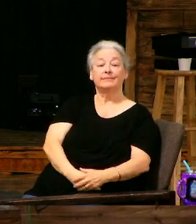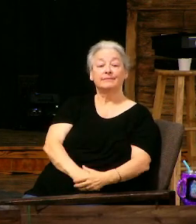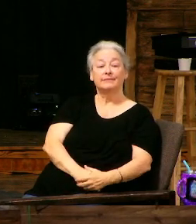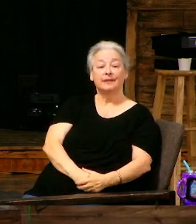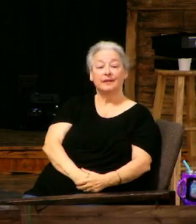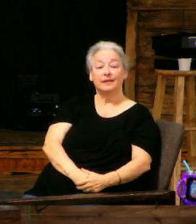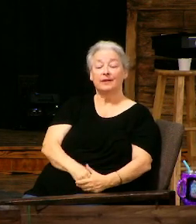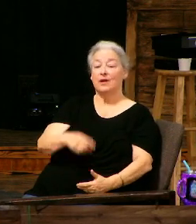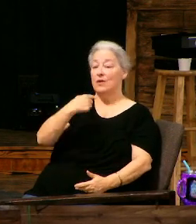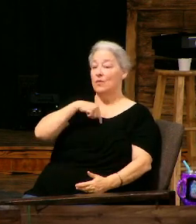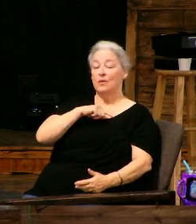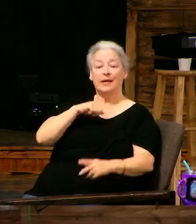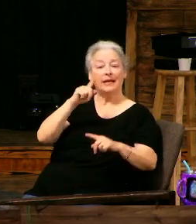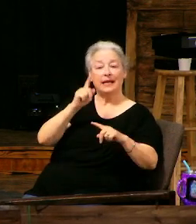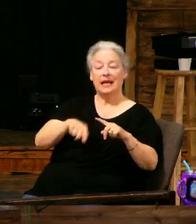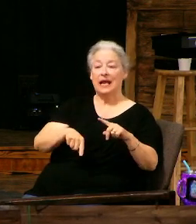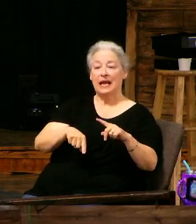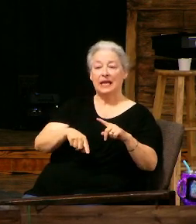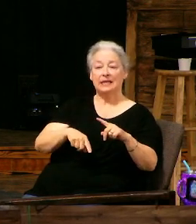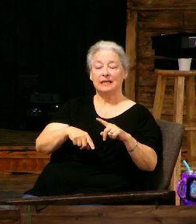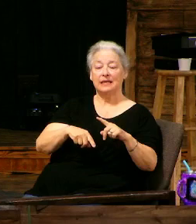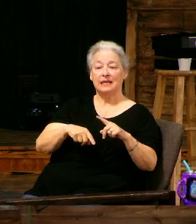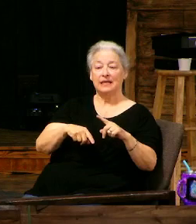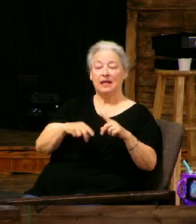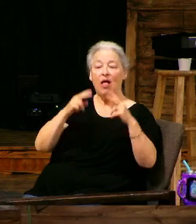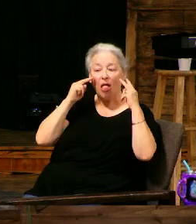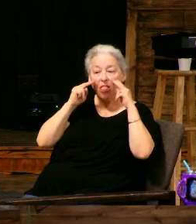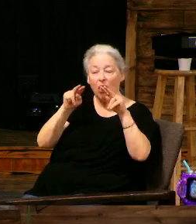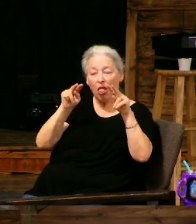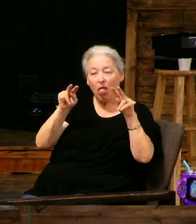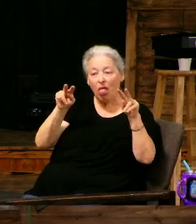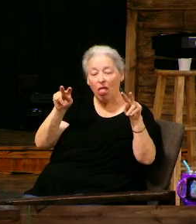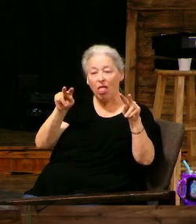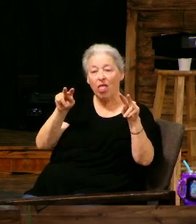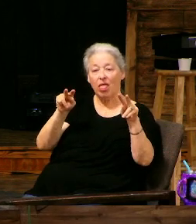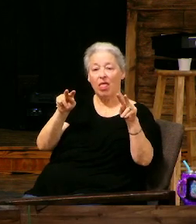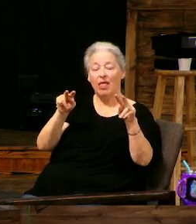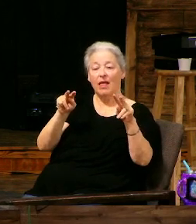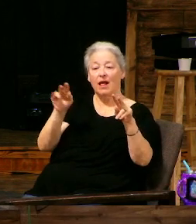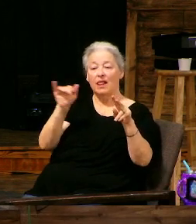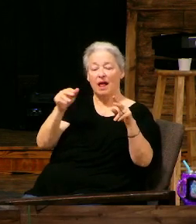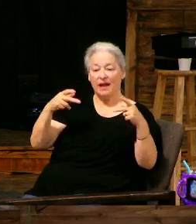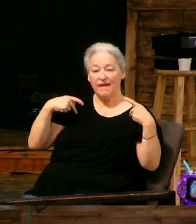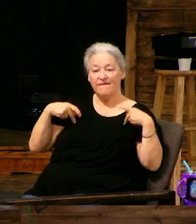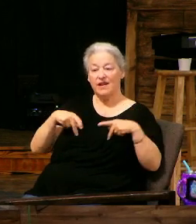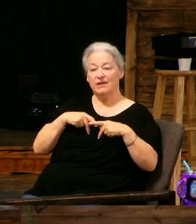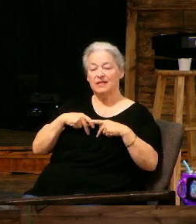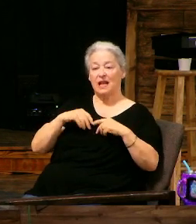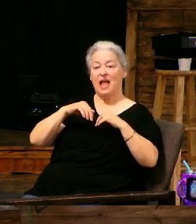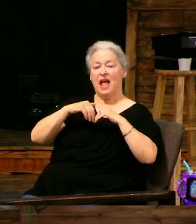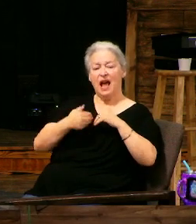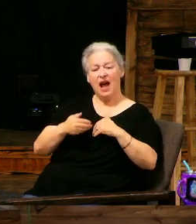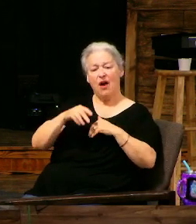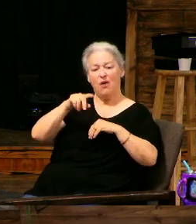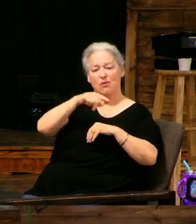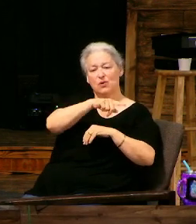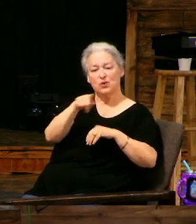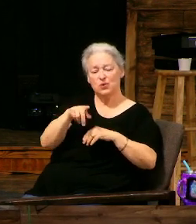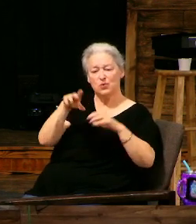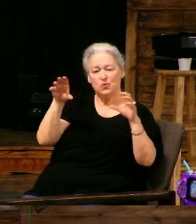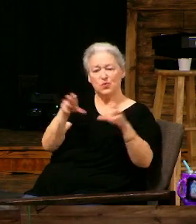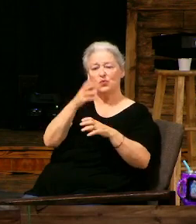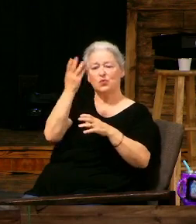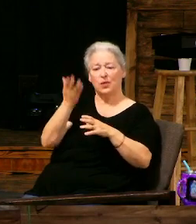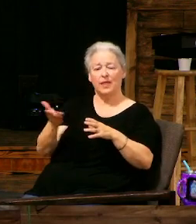We cannot get caught up in the Pharisaical cycle of how you do it. How you do it. Did you notice